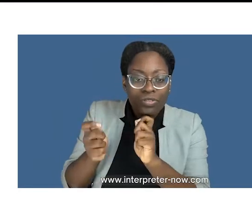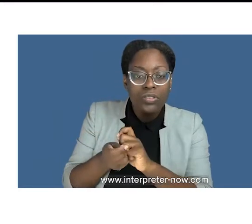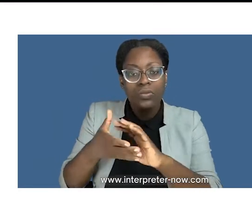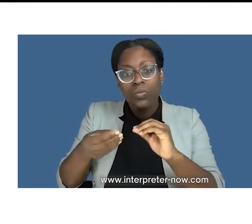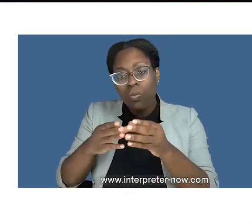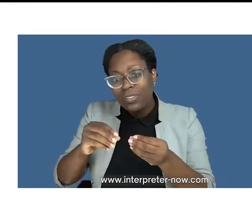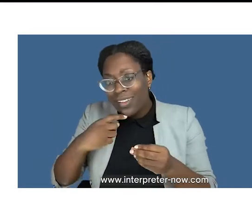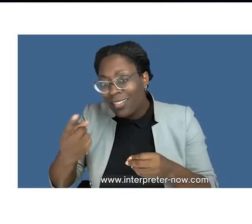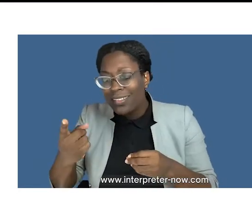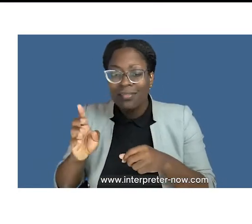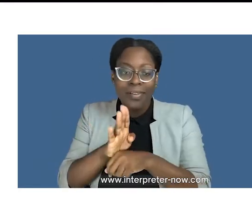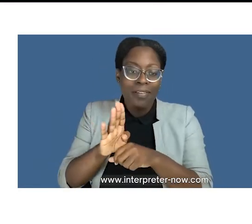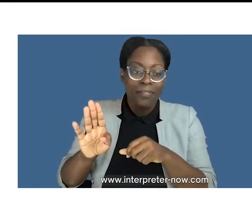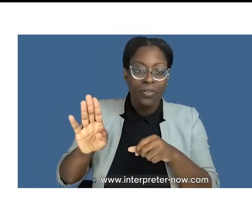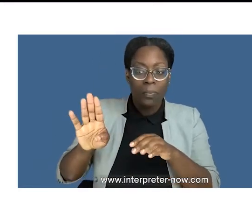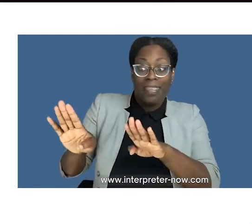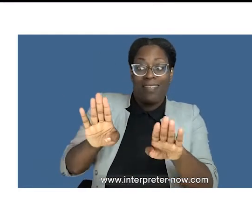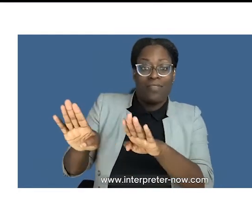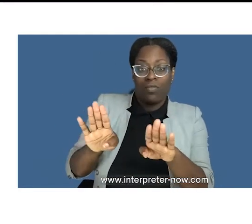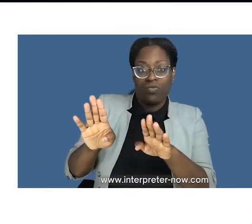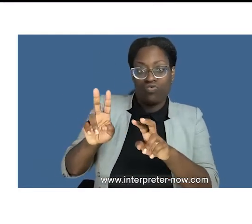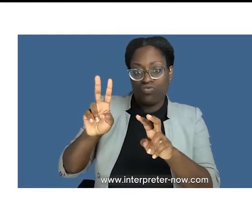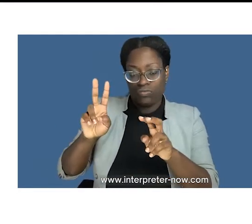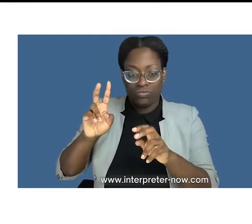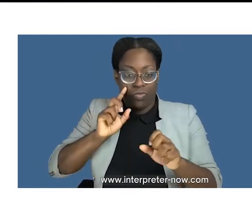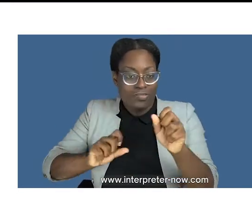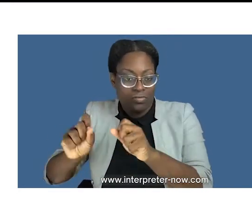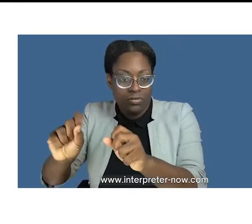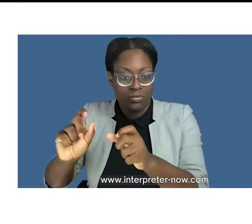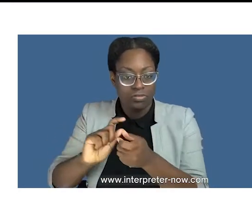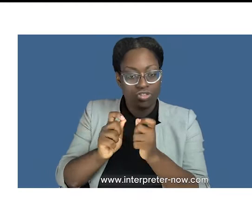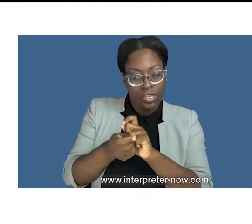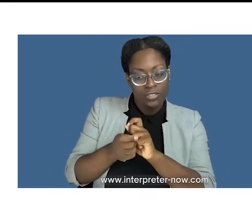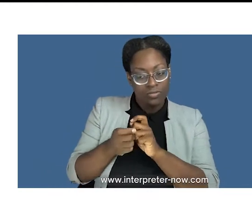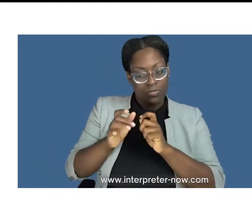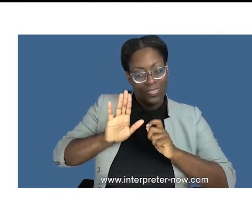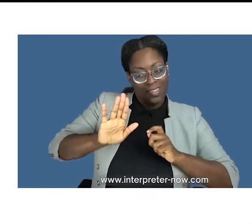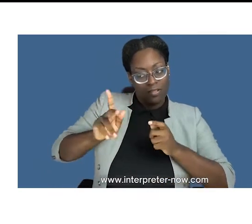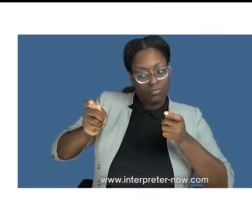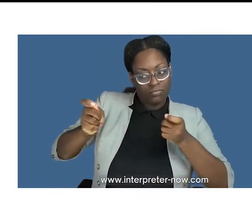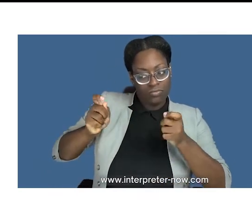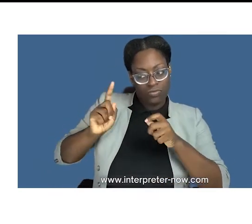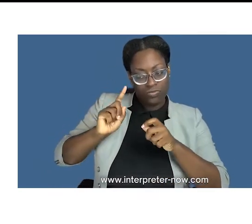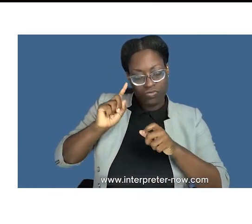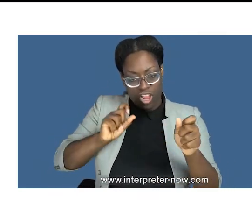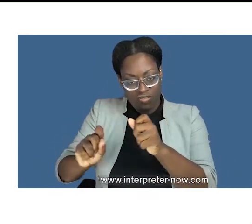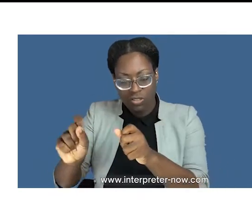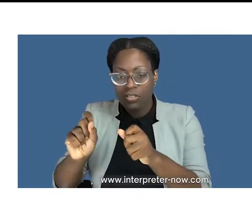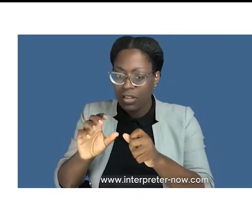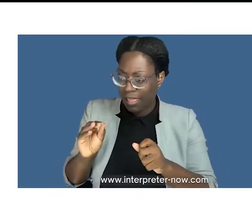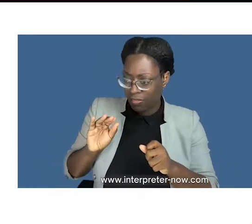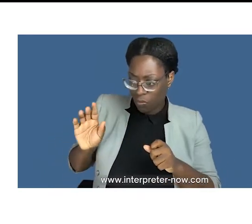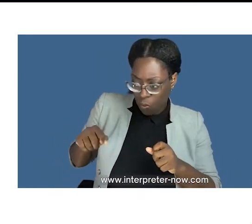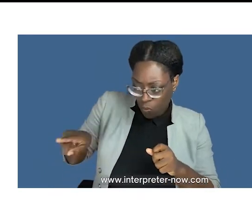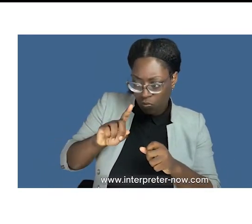change, behavior science strategies, and change management strategies, and eventually became an executive. I was working